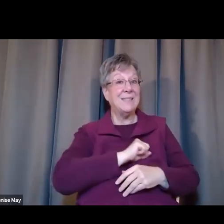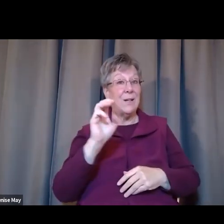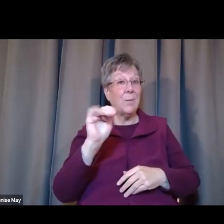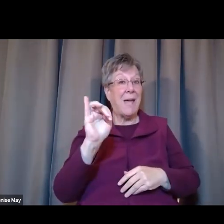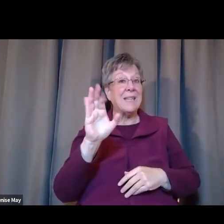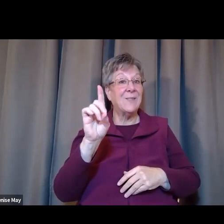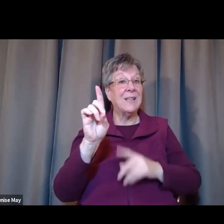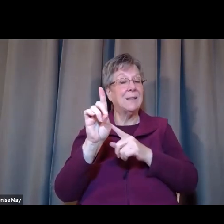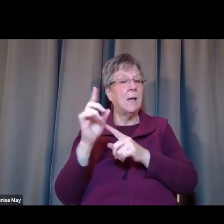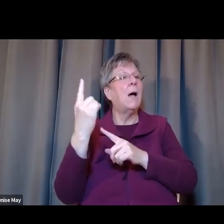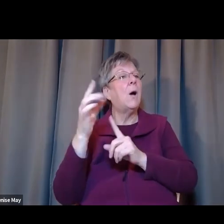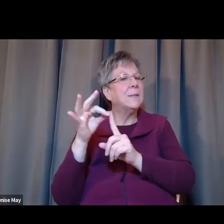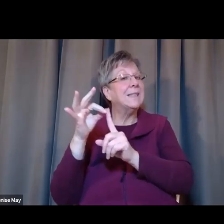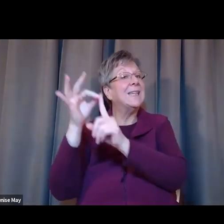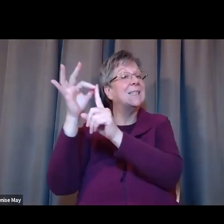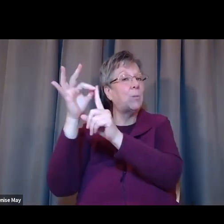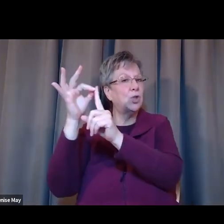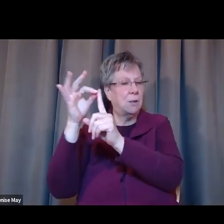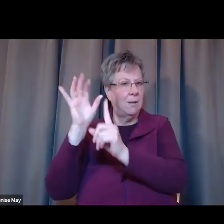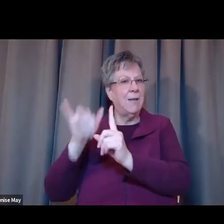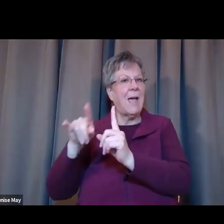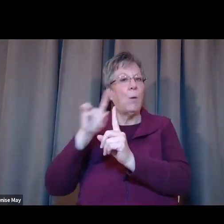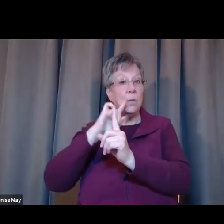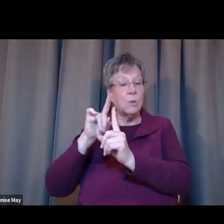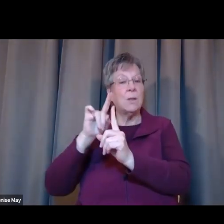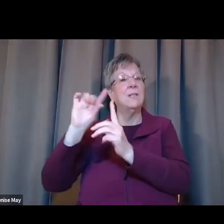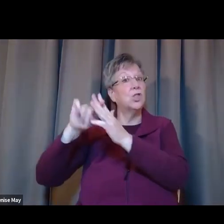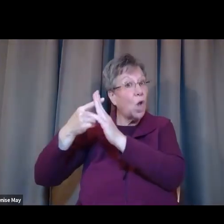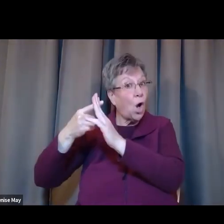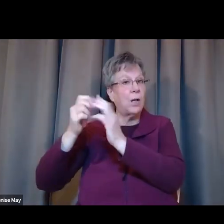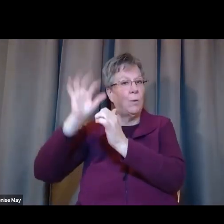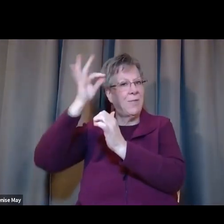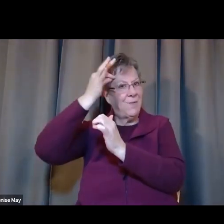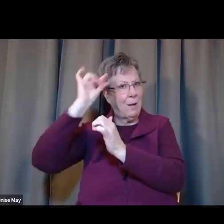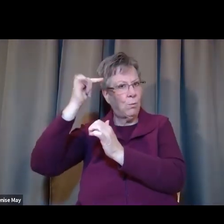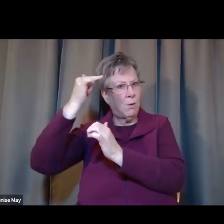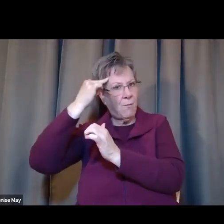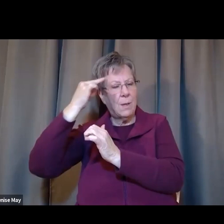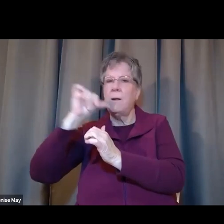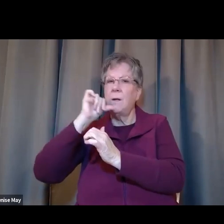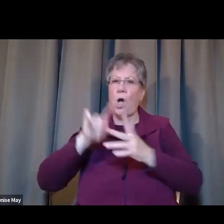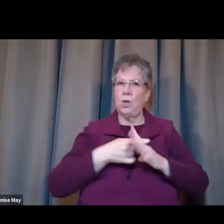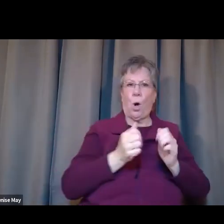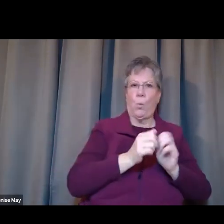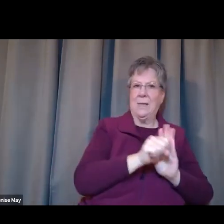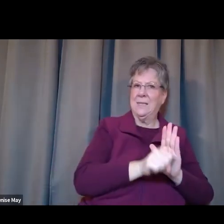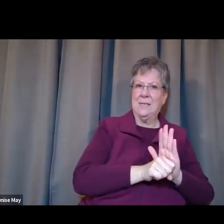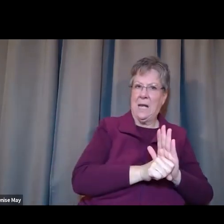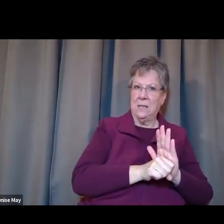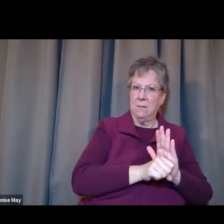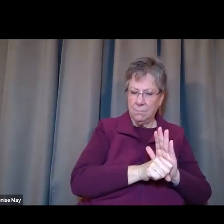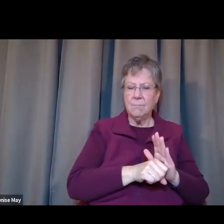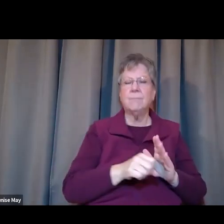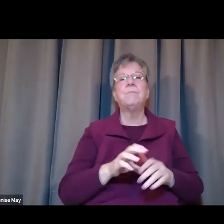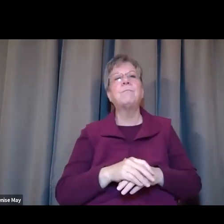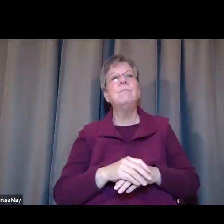the exceptions where that was really driven from the federal government as opposed to up from the states. The states generally had higher age limits at that